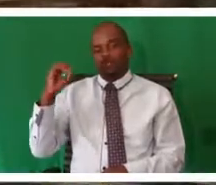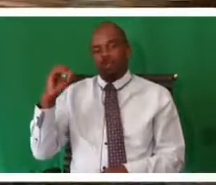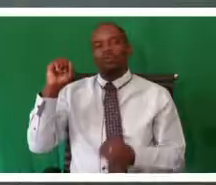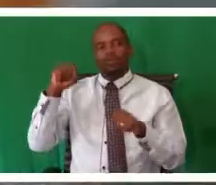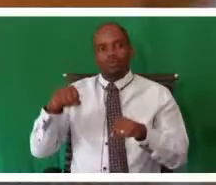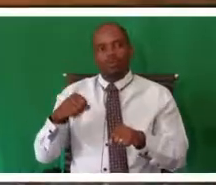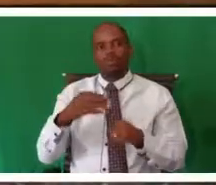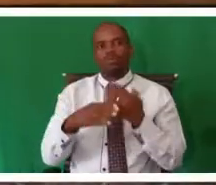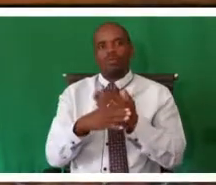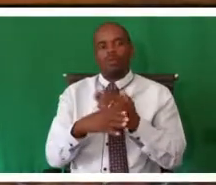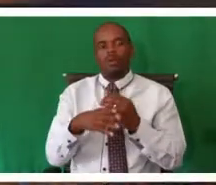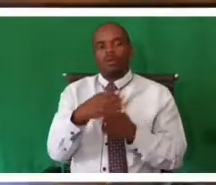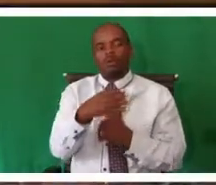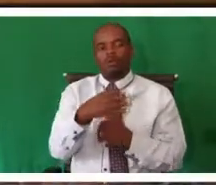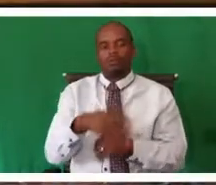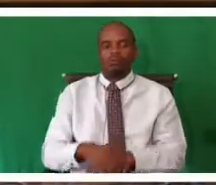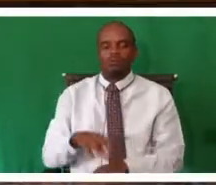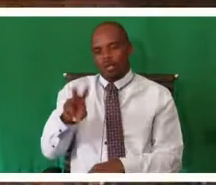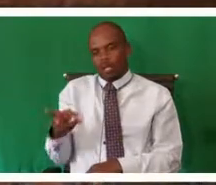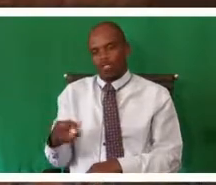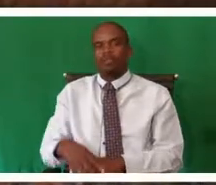you are next.